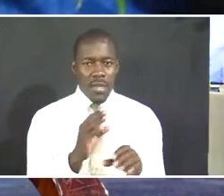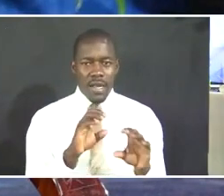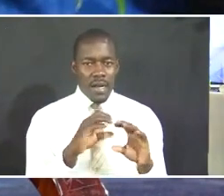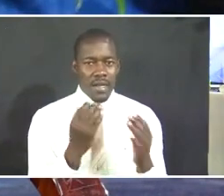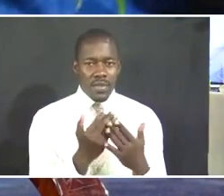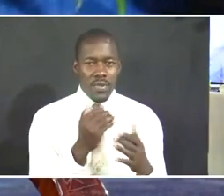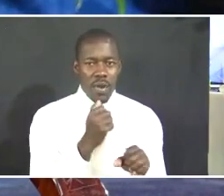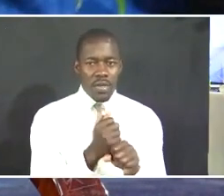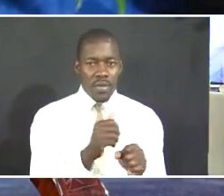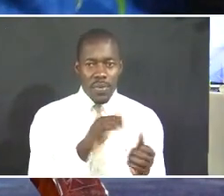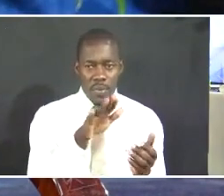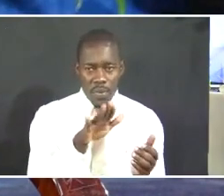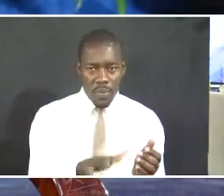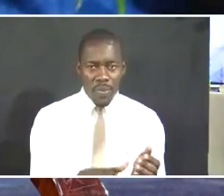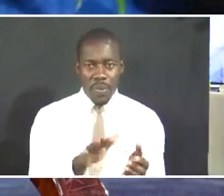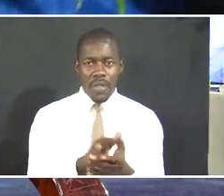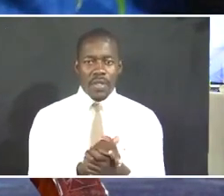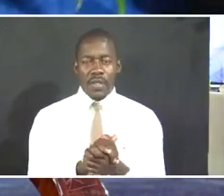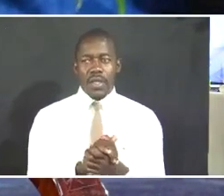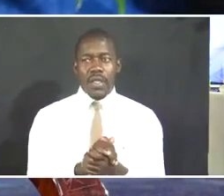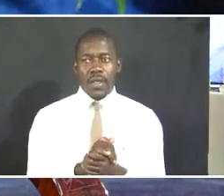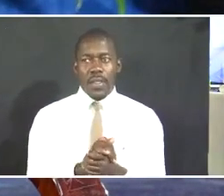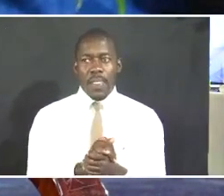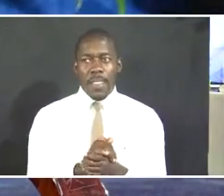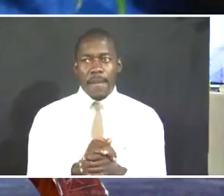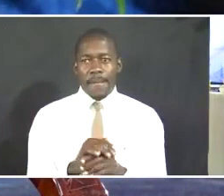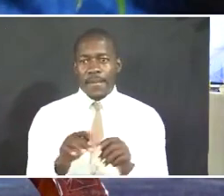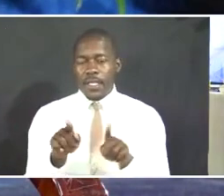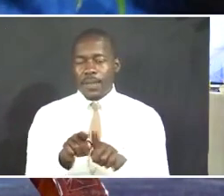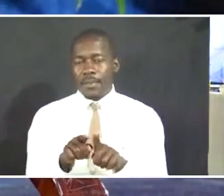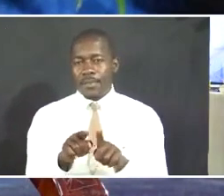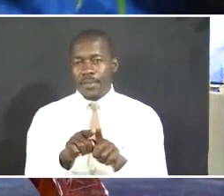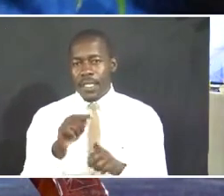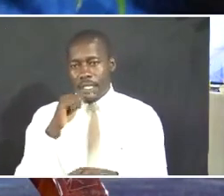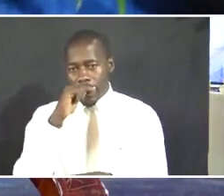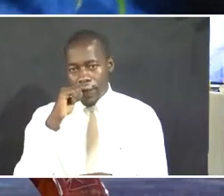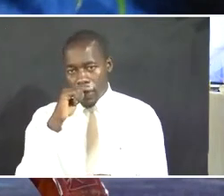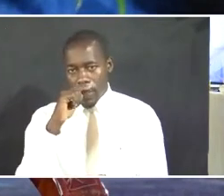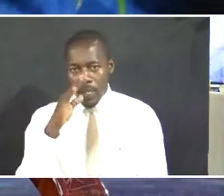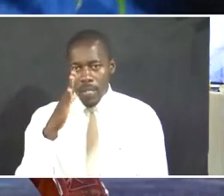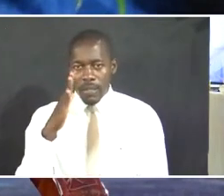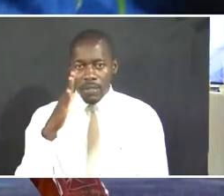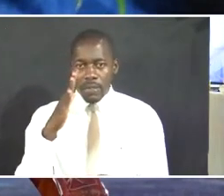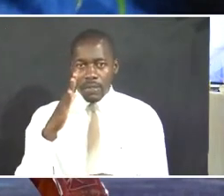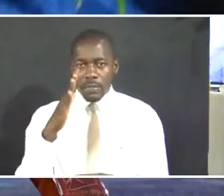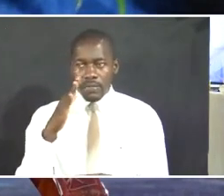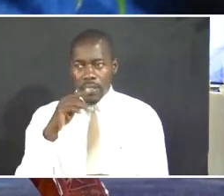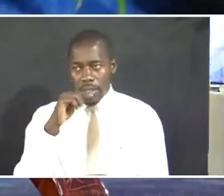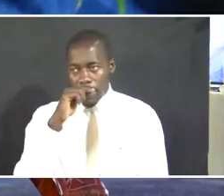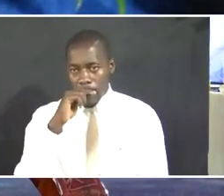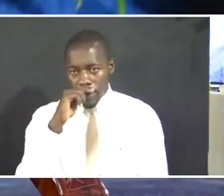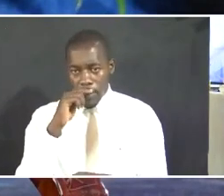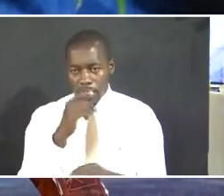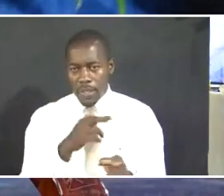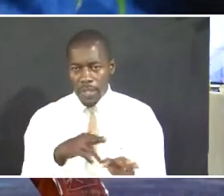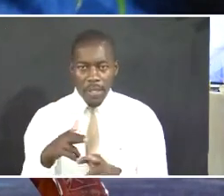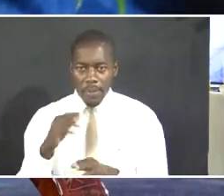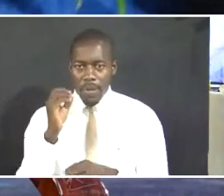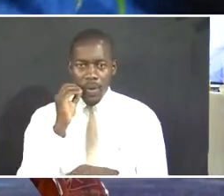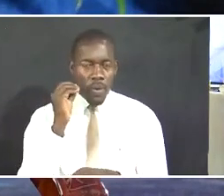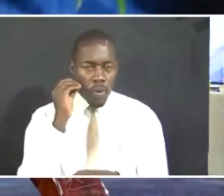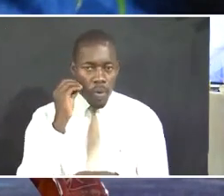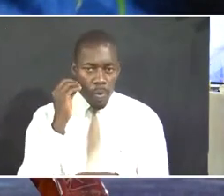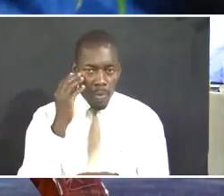deep issues, including even sexual abuse at home. And they're even scared